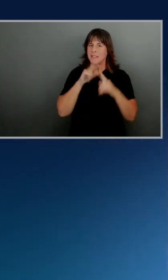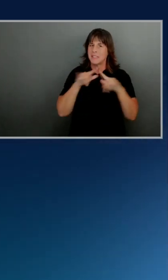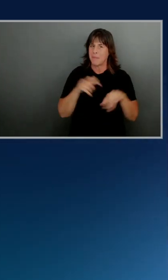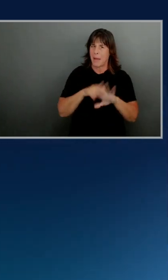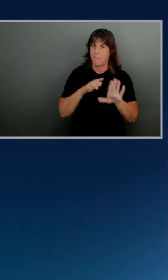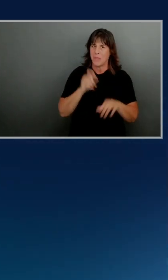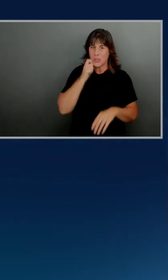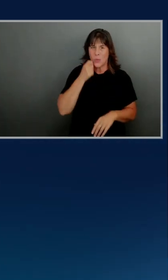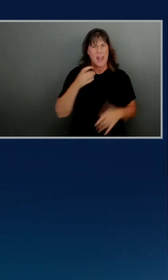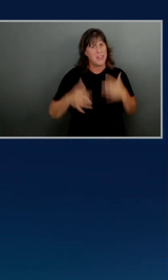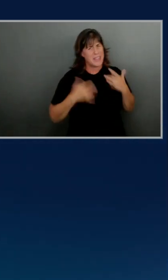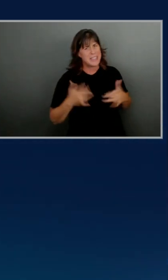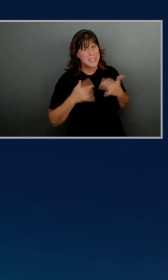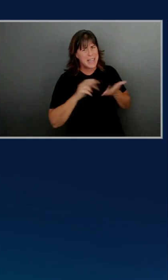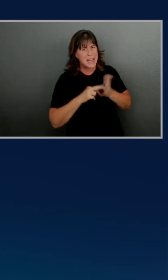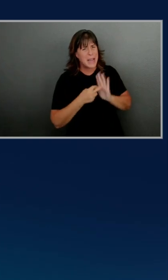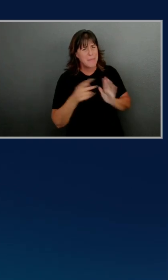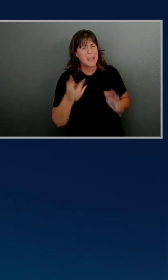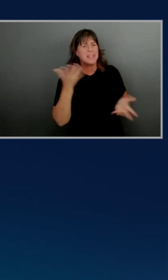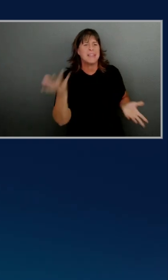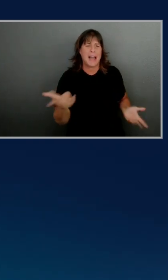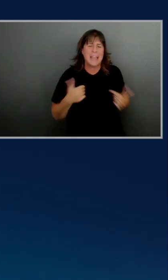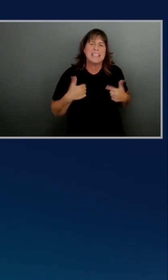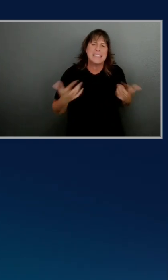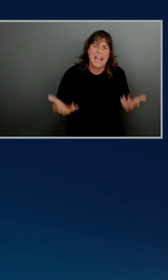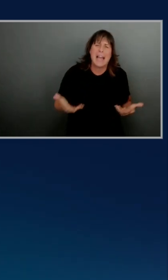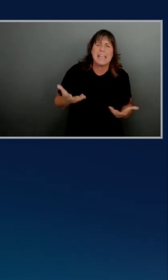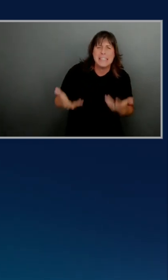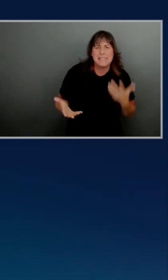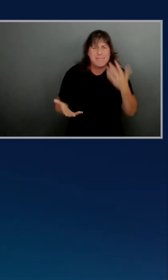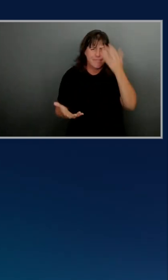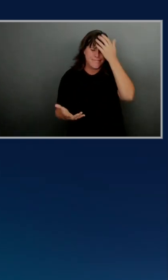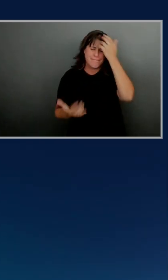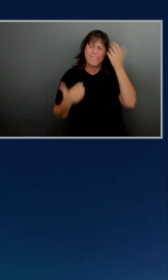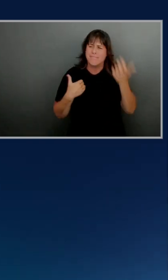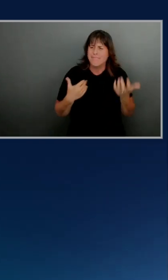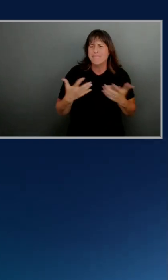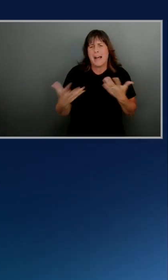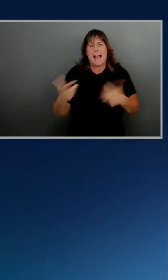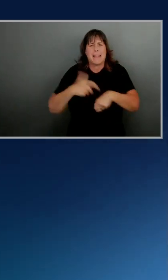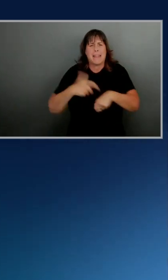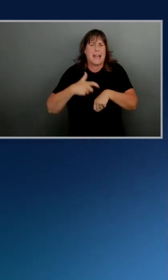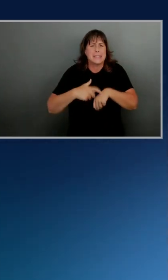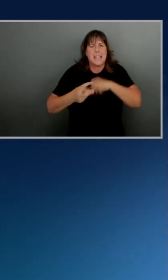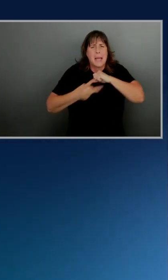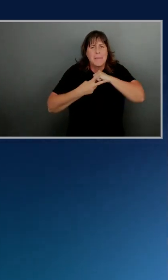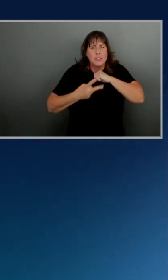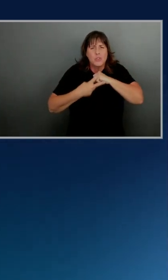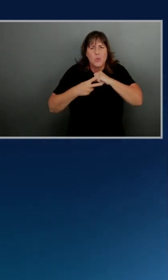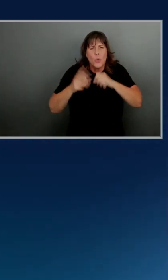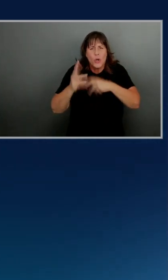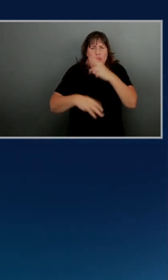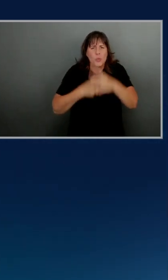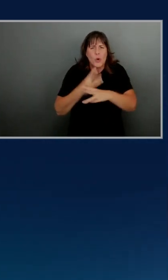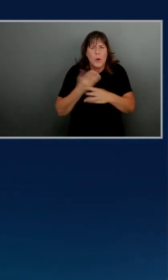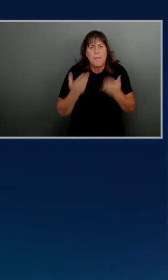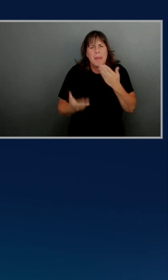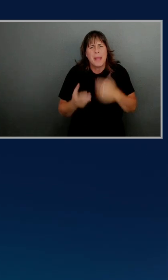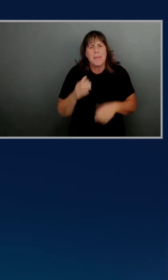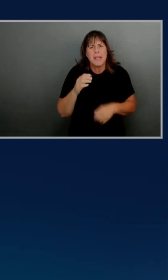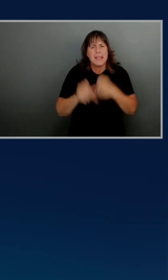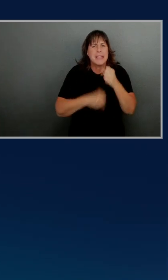That's exciting. I mean, look, I spent a lot of time in the storage world, maybe around 2015 or